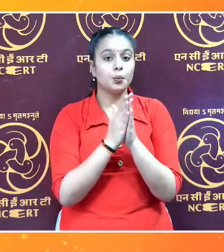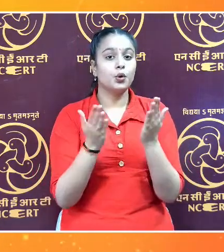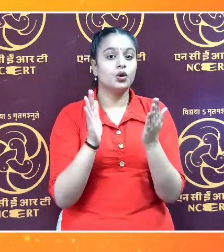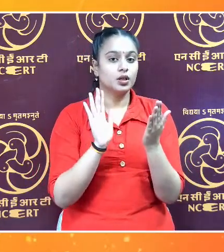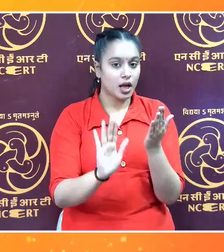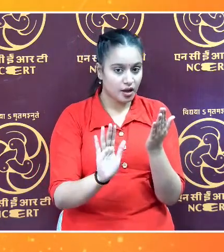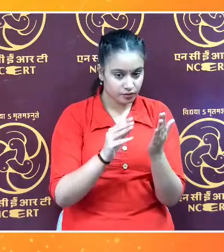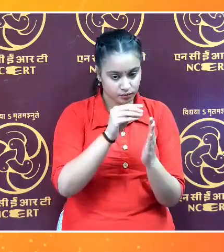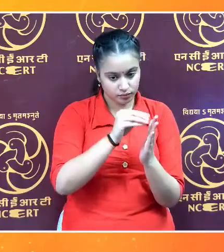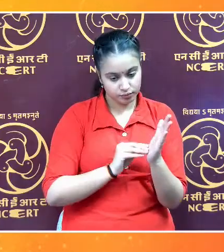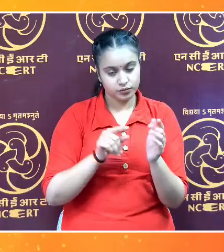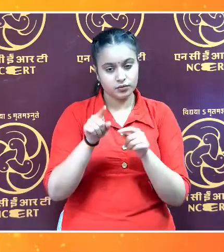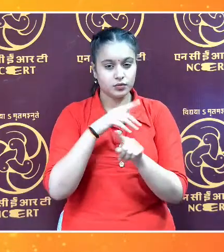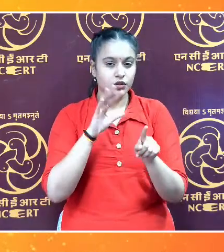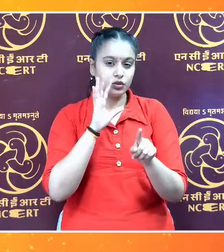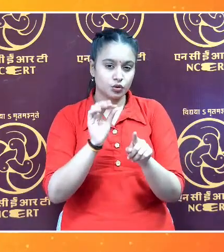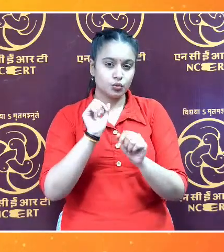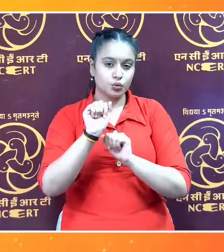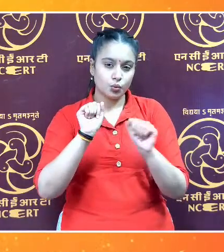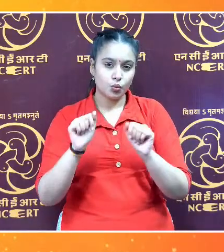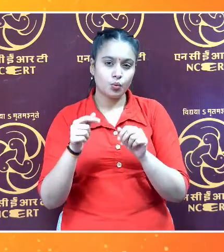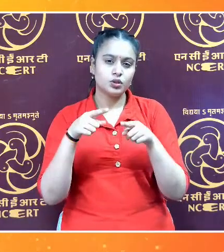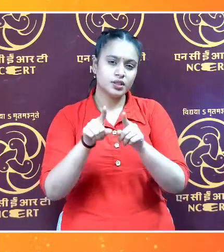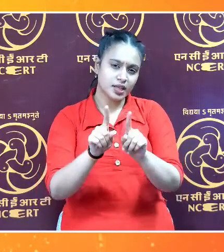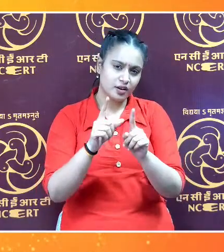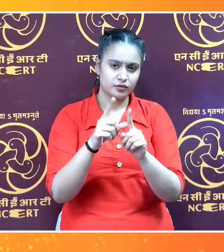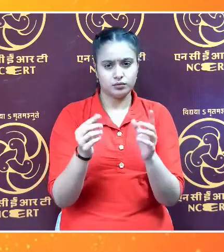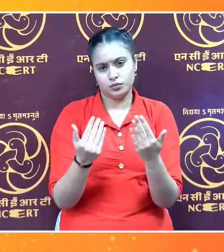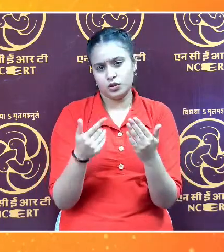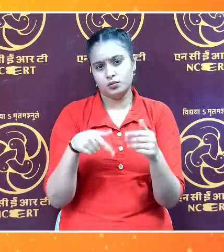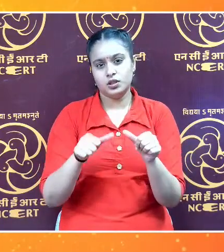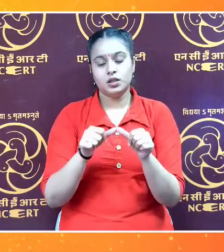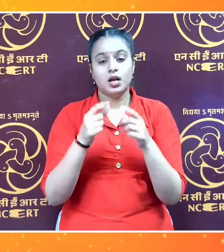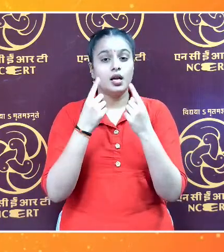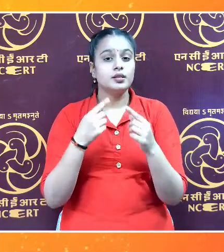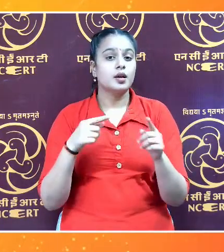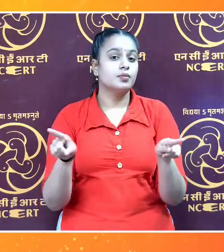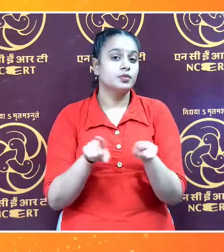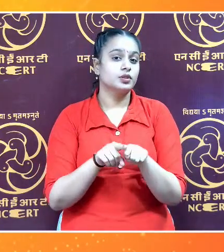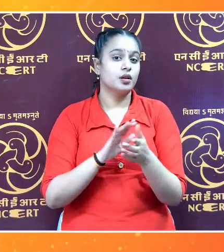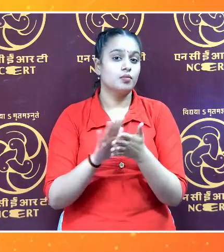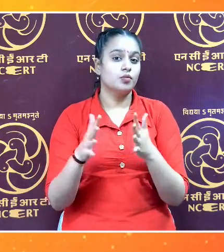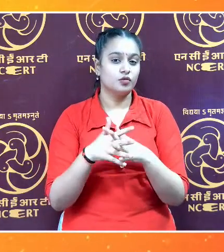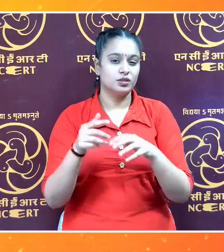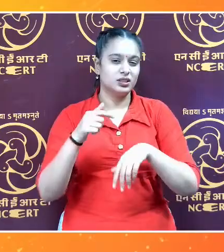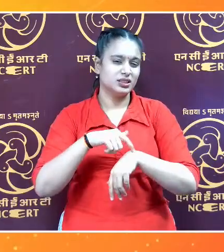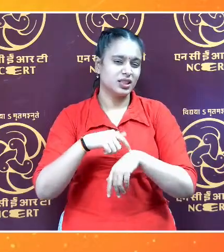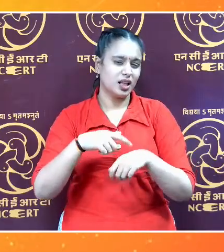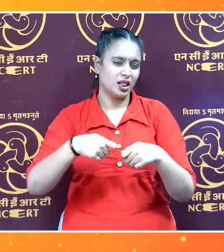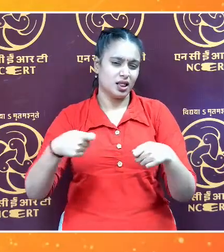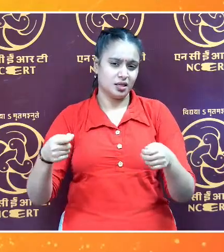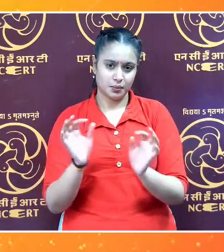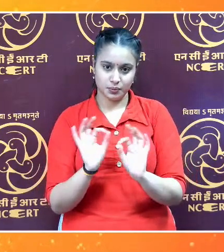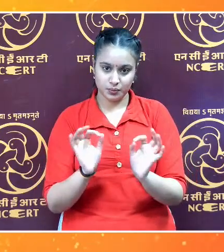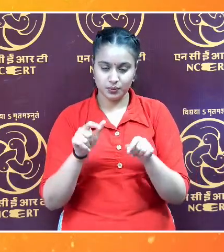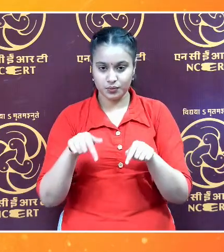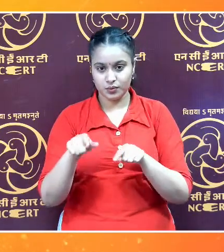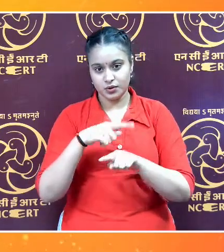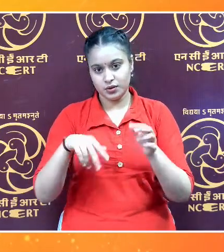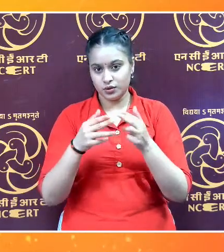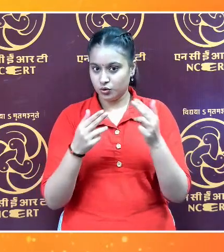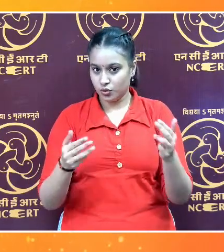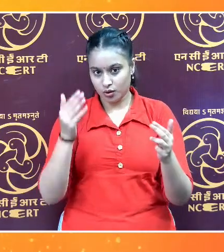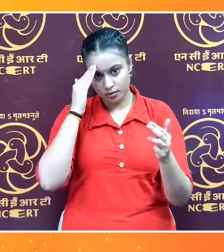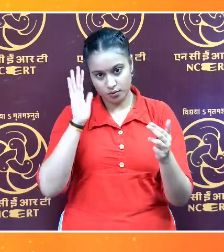have it. I am sure they will be able to do it on their own. Yes, it's an assignment, and of which you course, can- because we do not have enough time, Yes. since now you know the